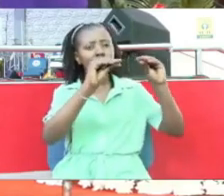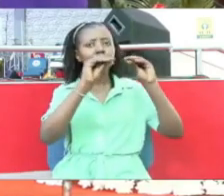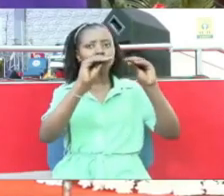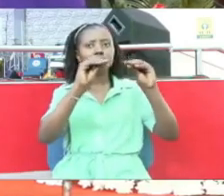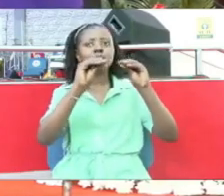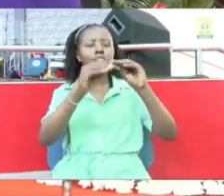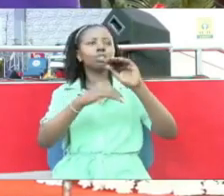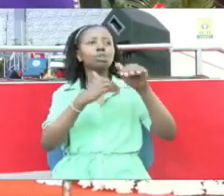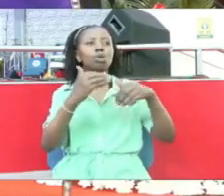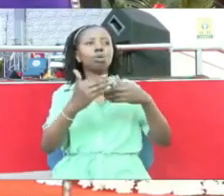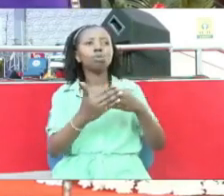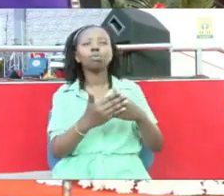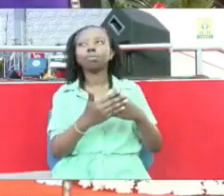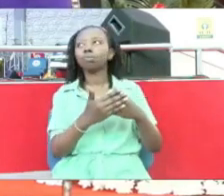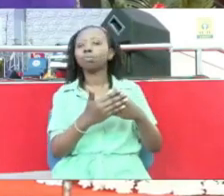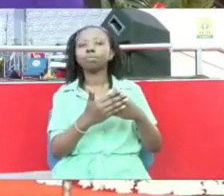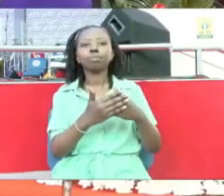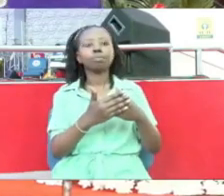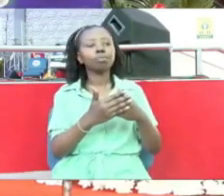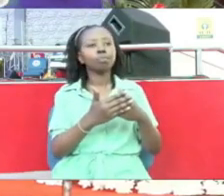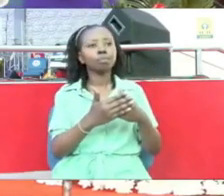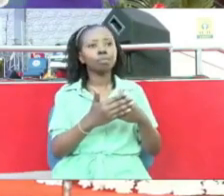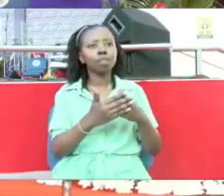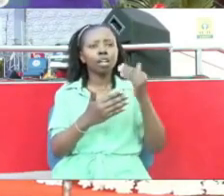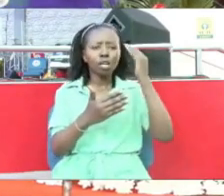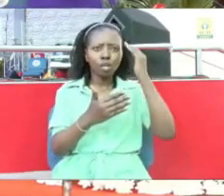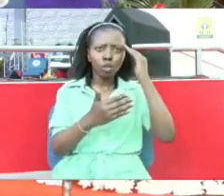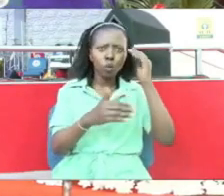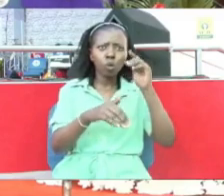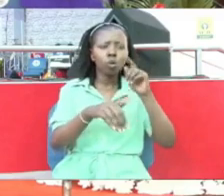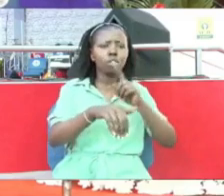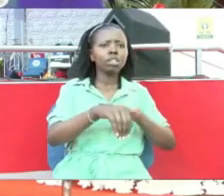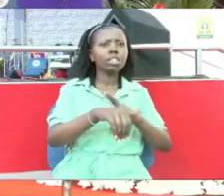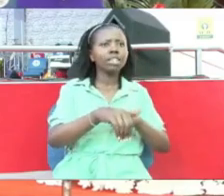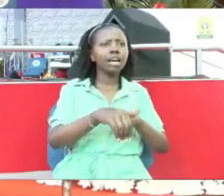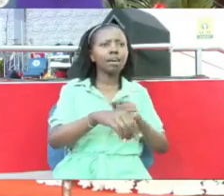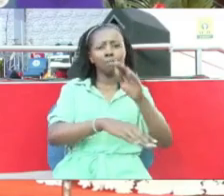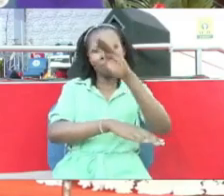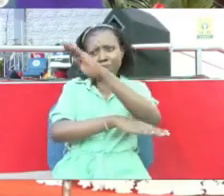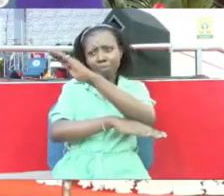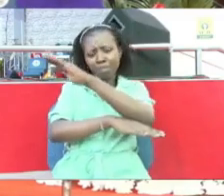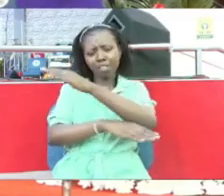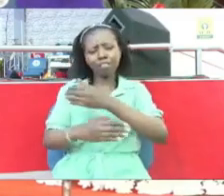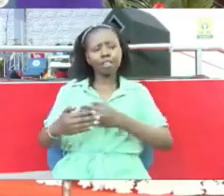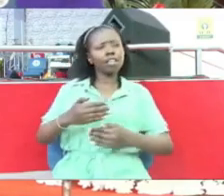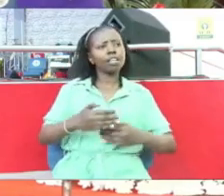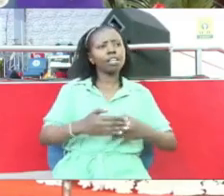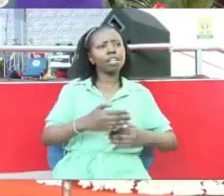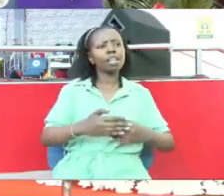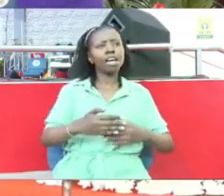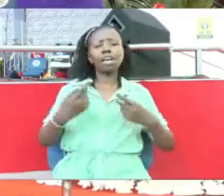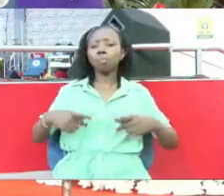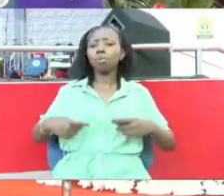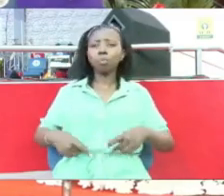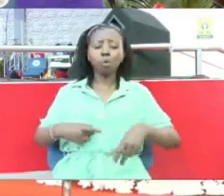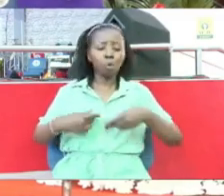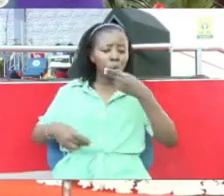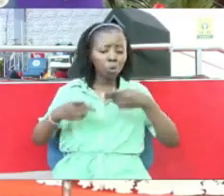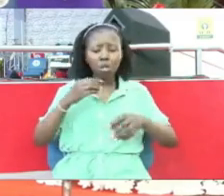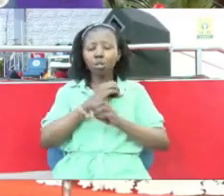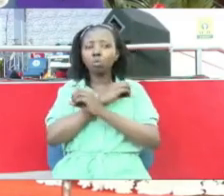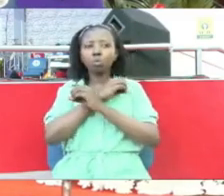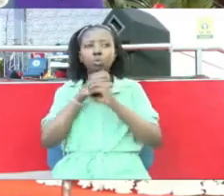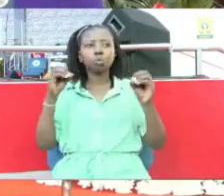Akaendelea kuwahubiria, kuwahubiria. And you know, it got to a time when evening was reaching and these people had not eaten. They were